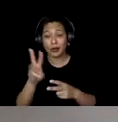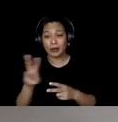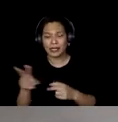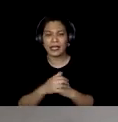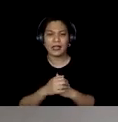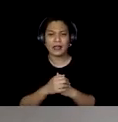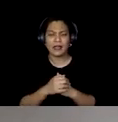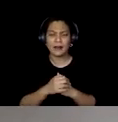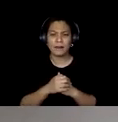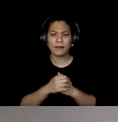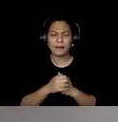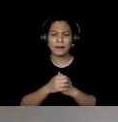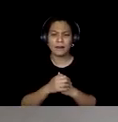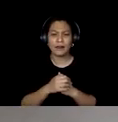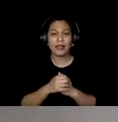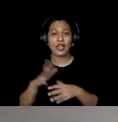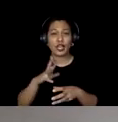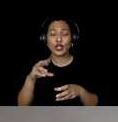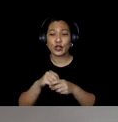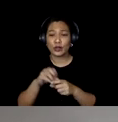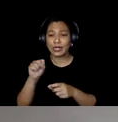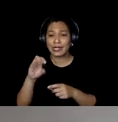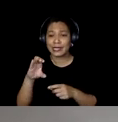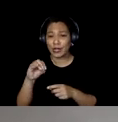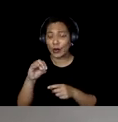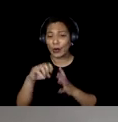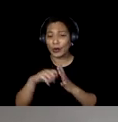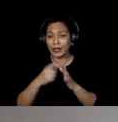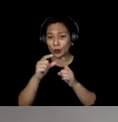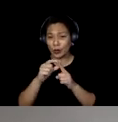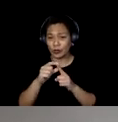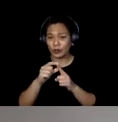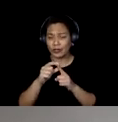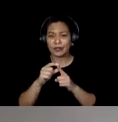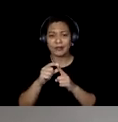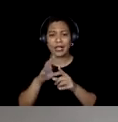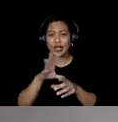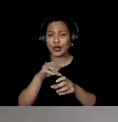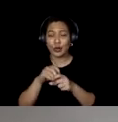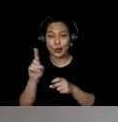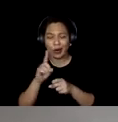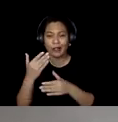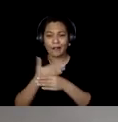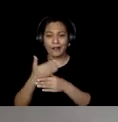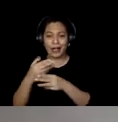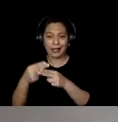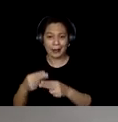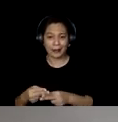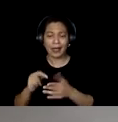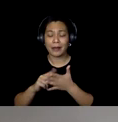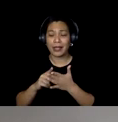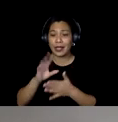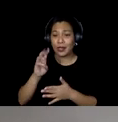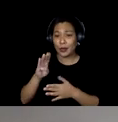them, include those SEO keywords, include them in the file names. It's just another place that the crawlers look